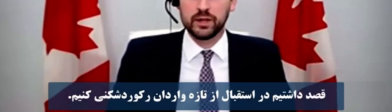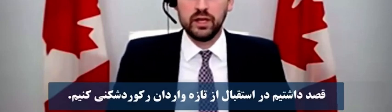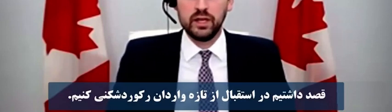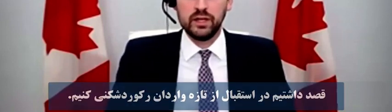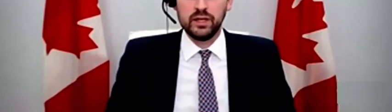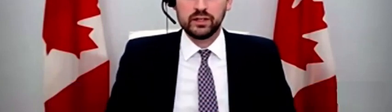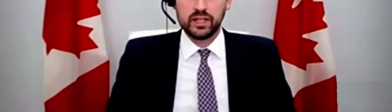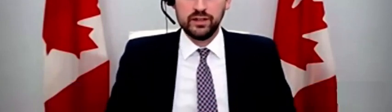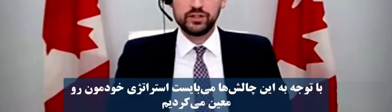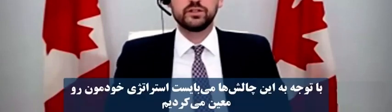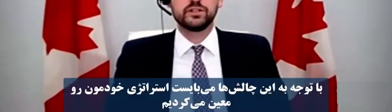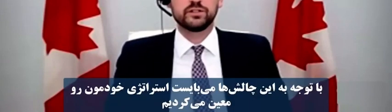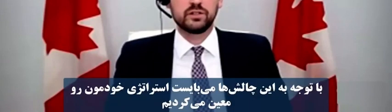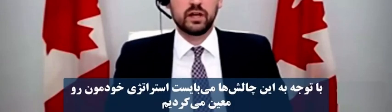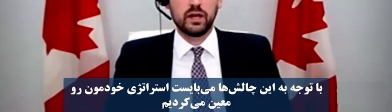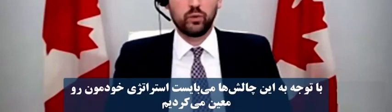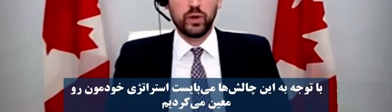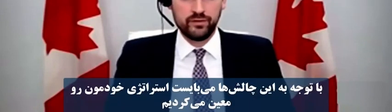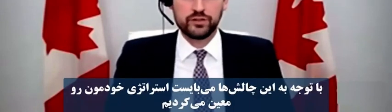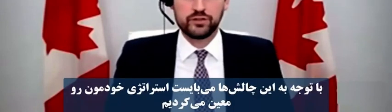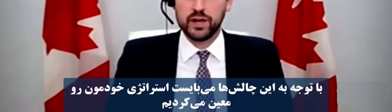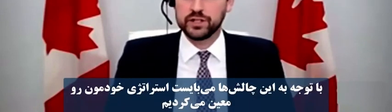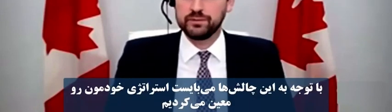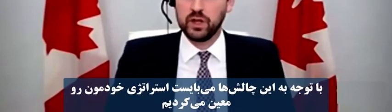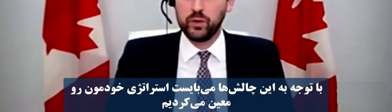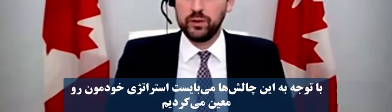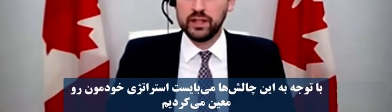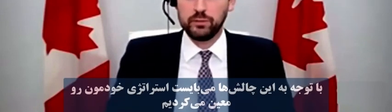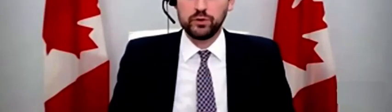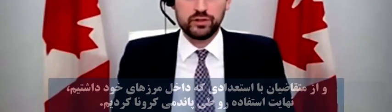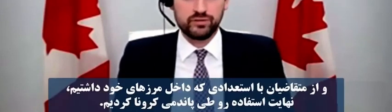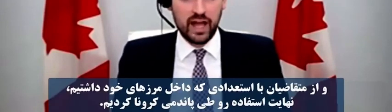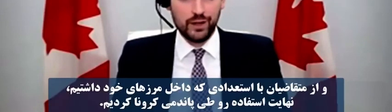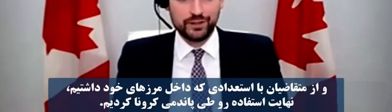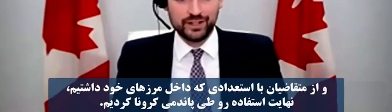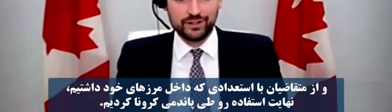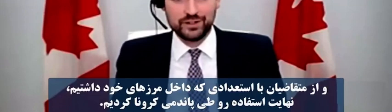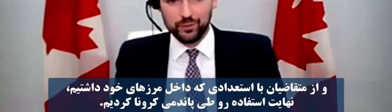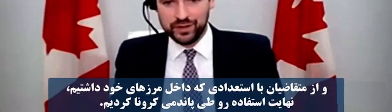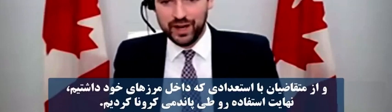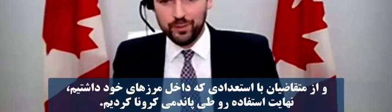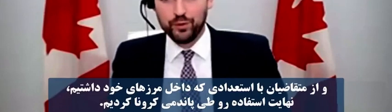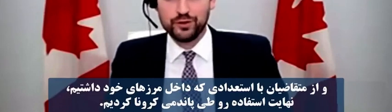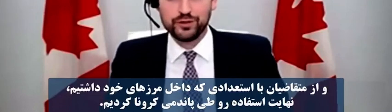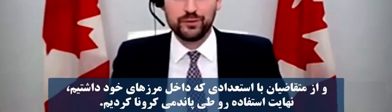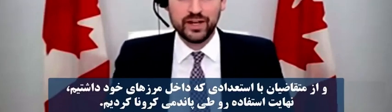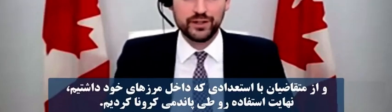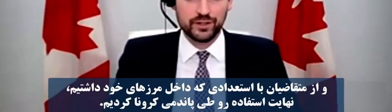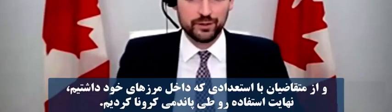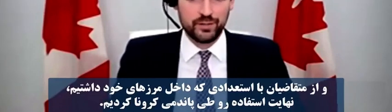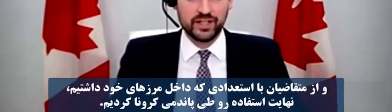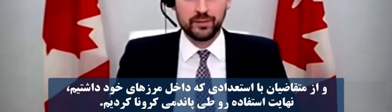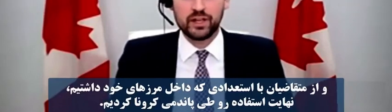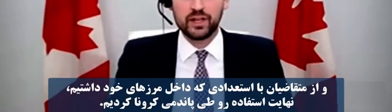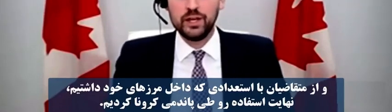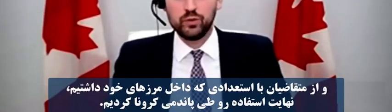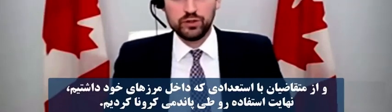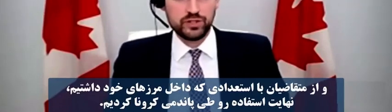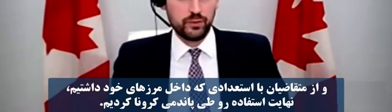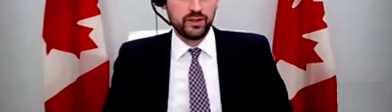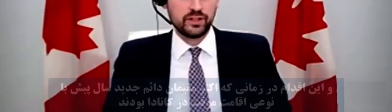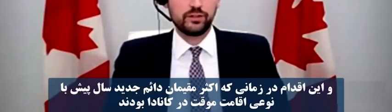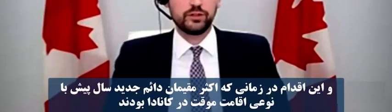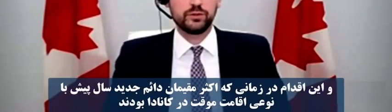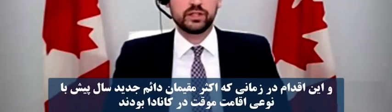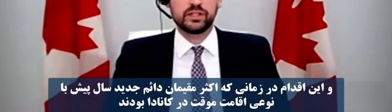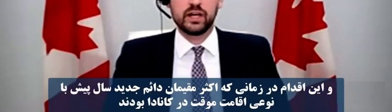system in Canada. Given these challenges, we had to pivot our strategy, and we made the most of talent that existed within our borders already during the